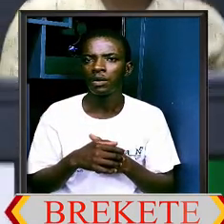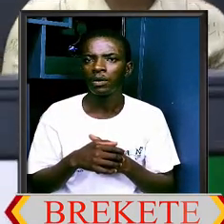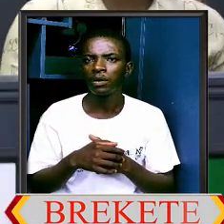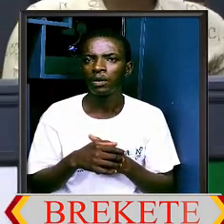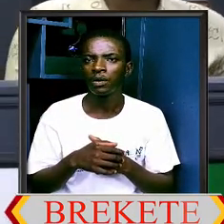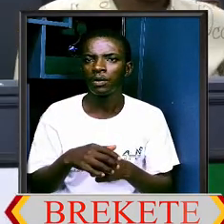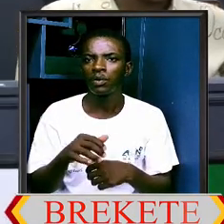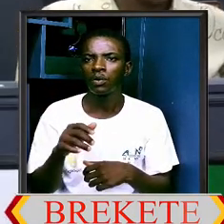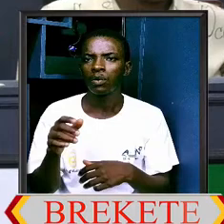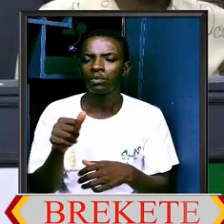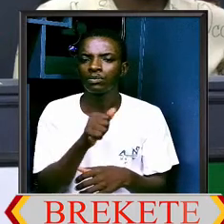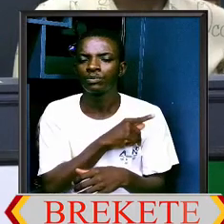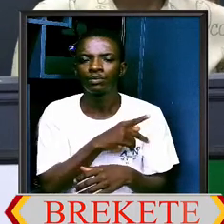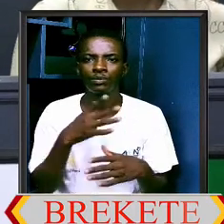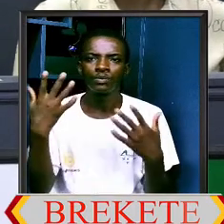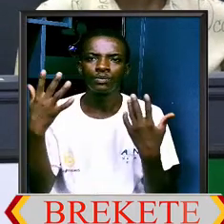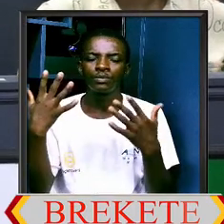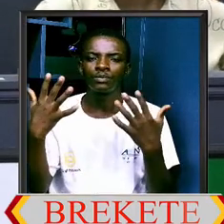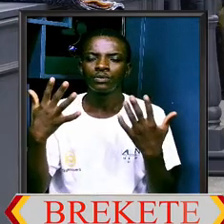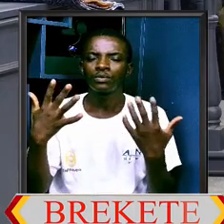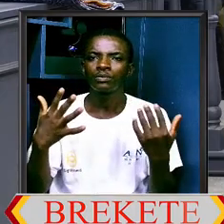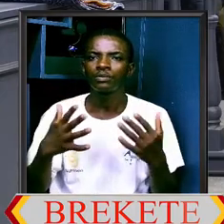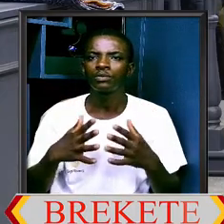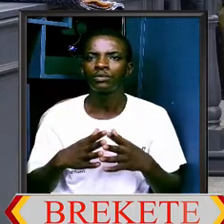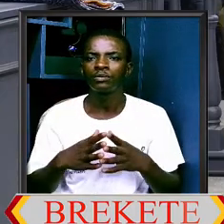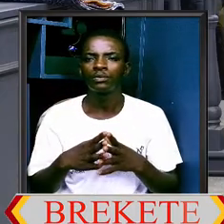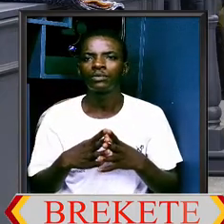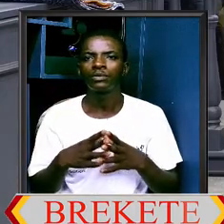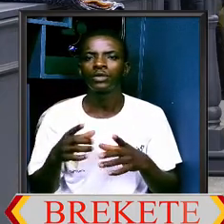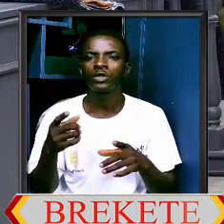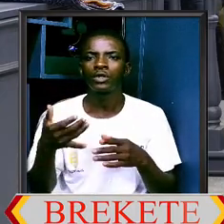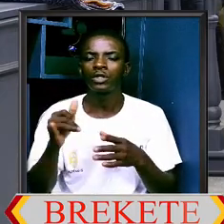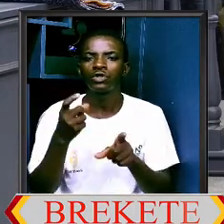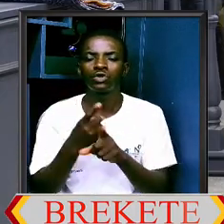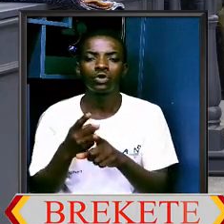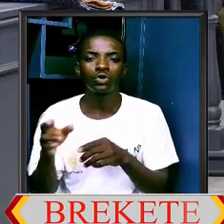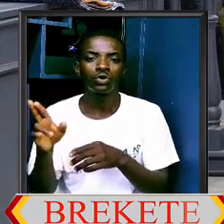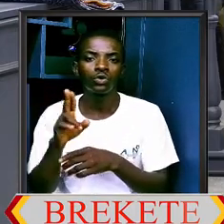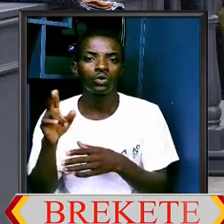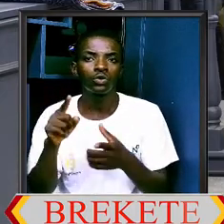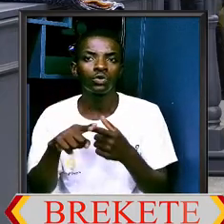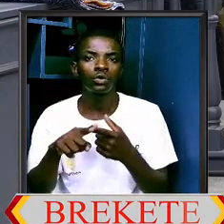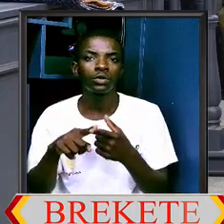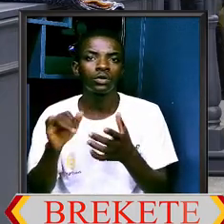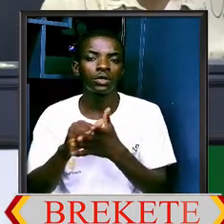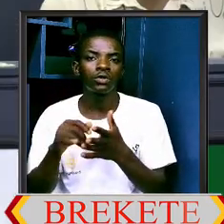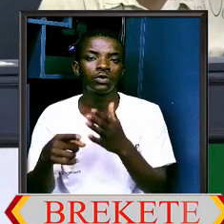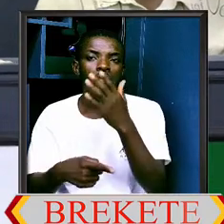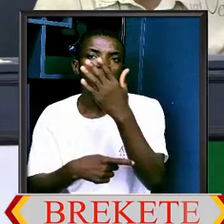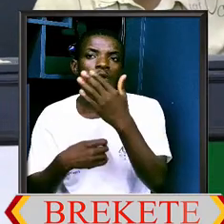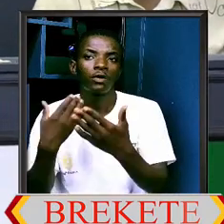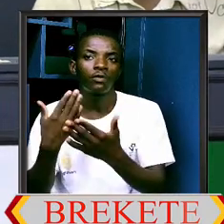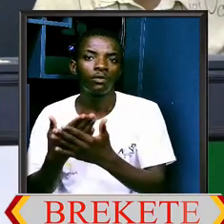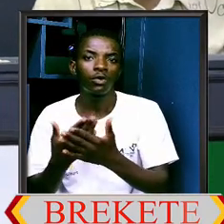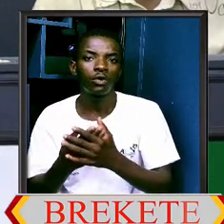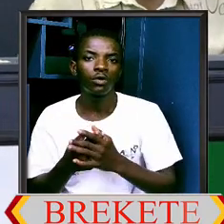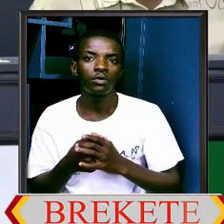Thank you. Make we appreciate Oman Dave. They just use that pyramid to thief money.